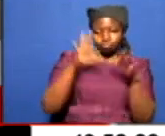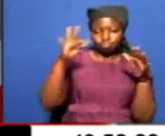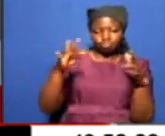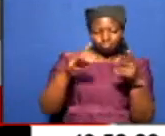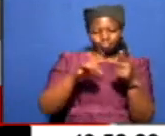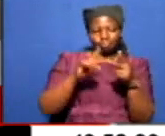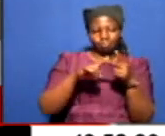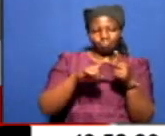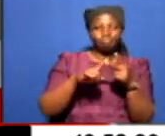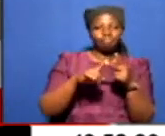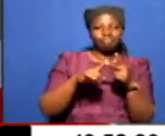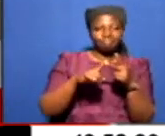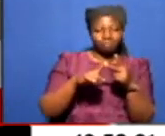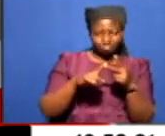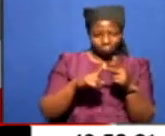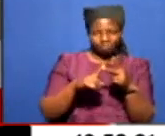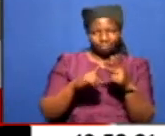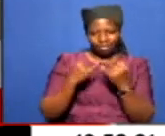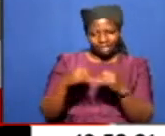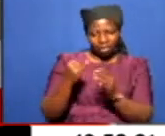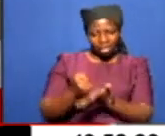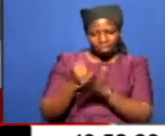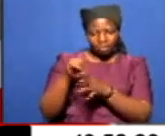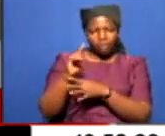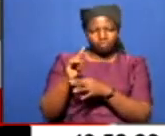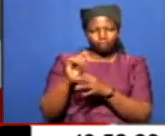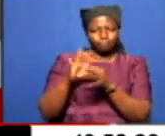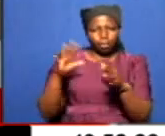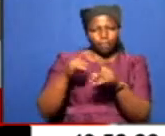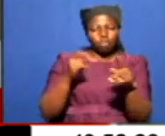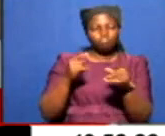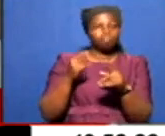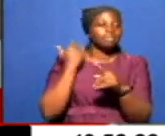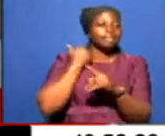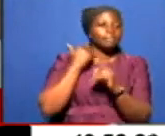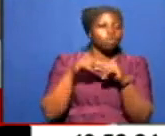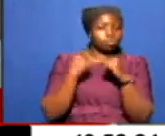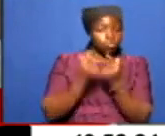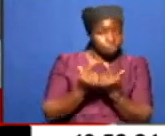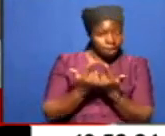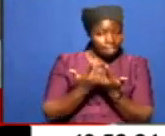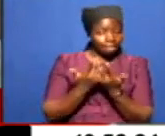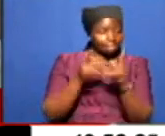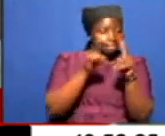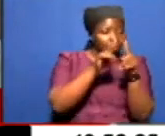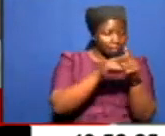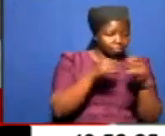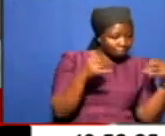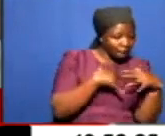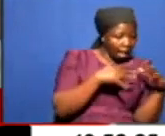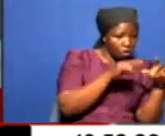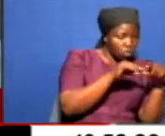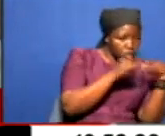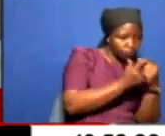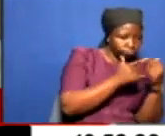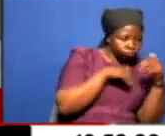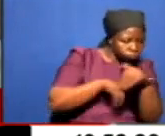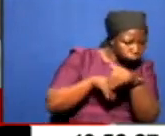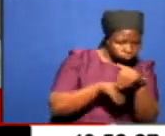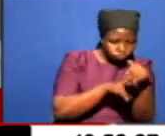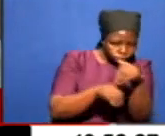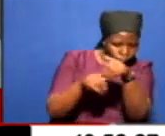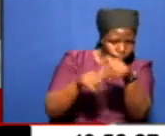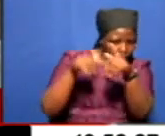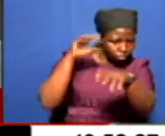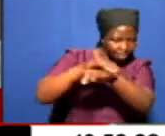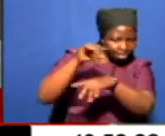and rehabilitating, mm-hmm. them, the terror groups are also following them, mm-hmm. so that they can go back to the cause for the terror group.